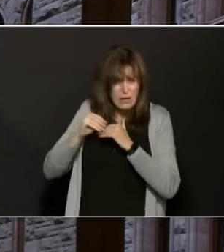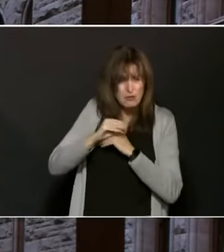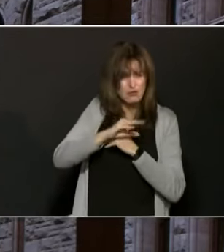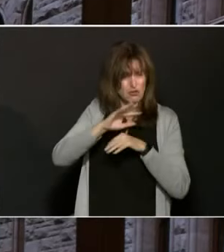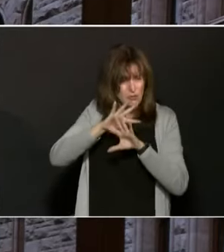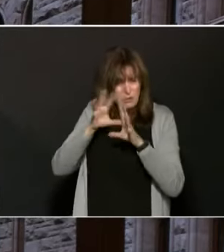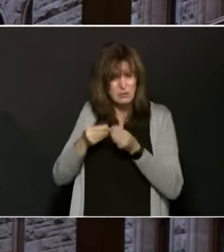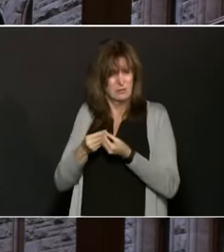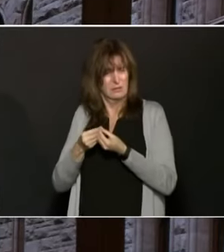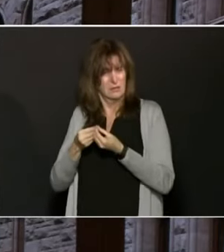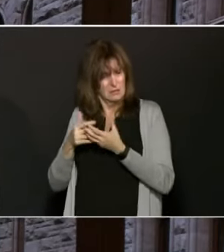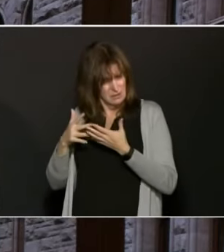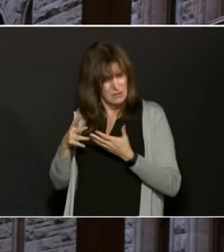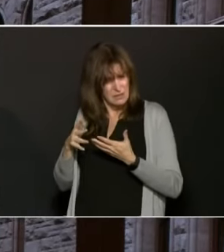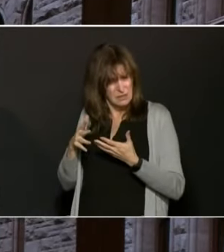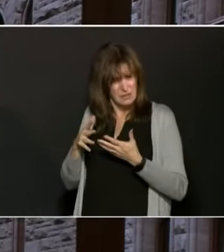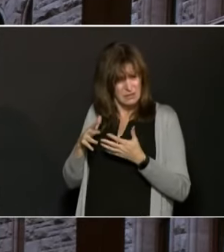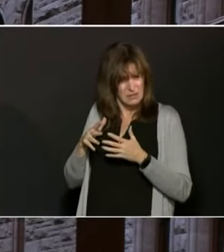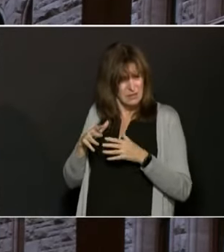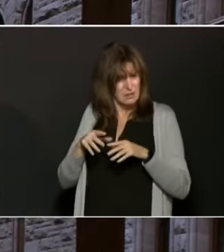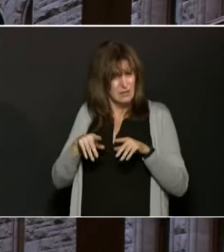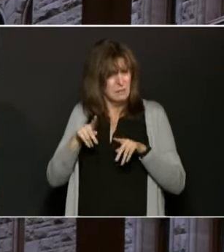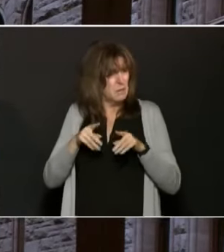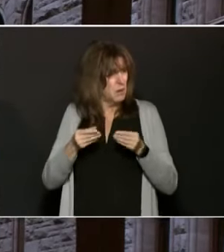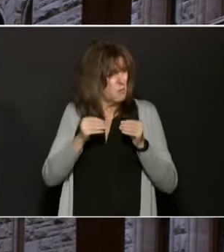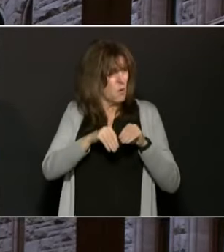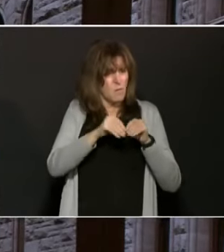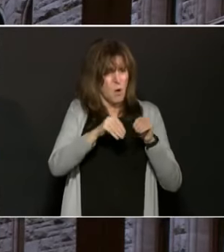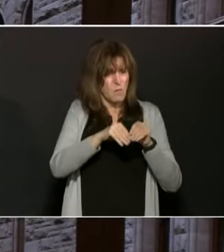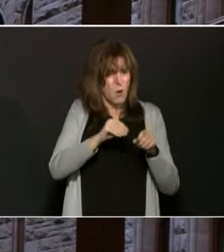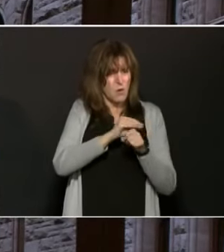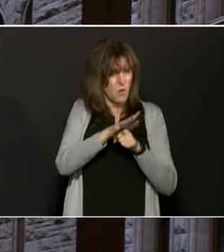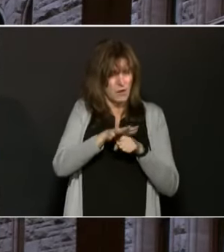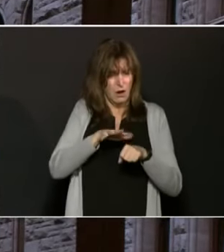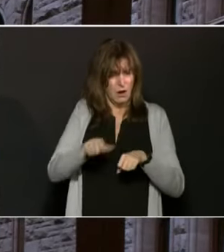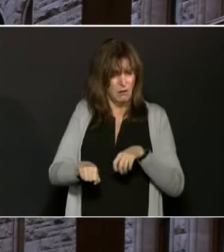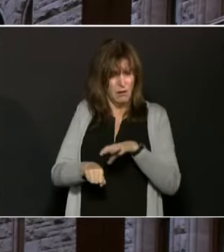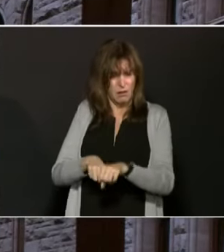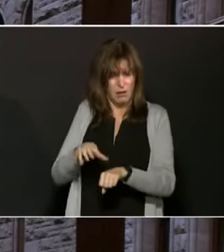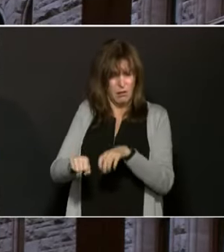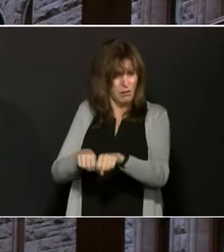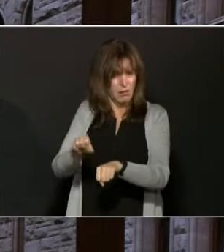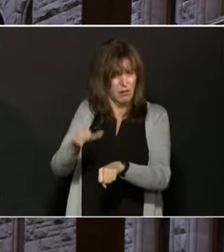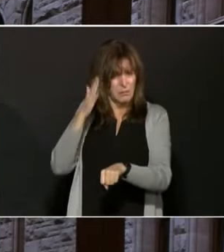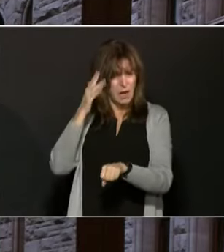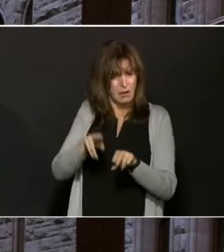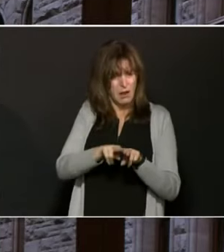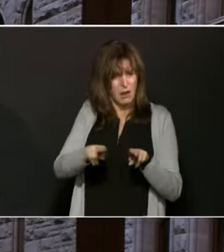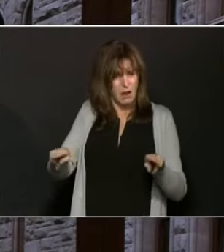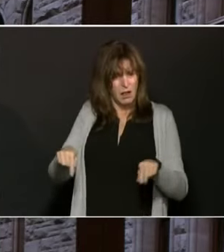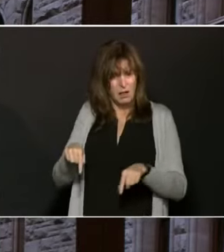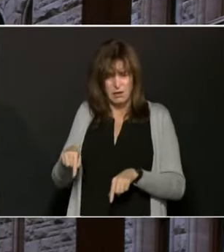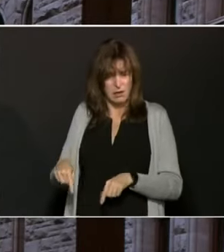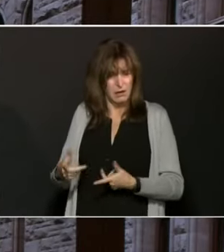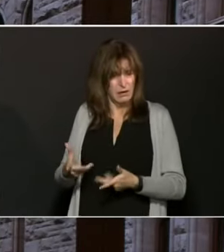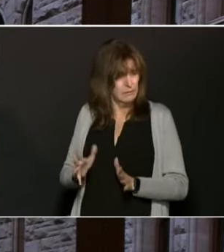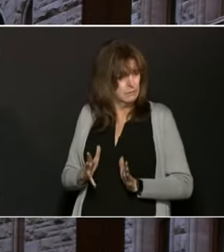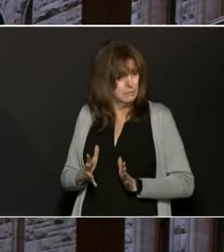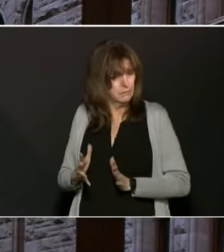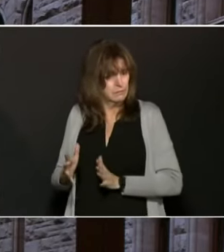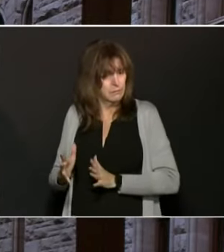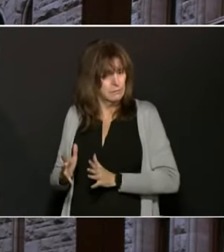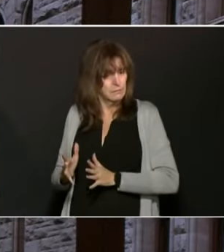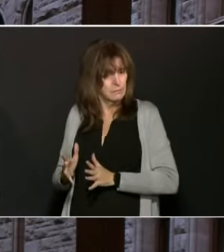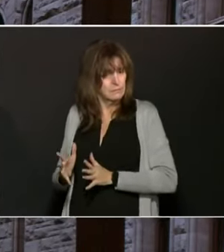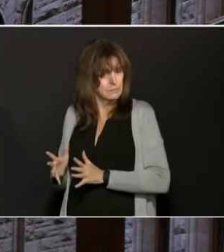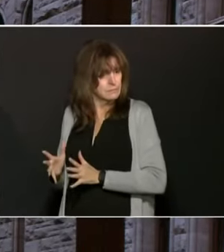to push back on that. So by not taking these precautions, you put the healthcare system at risk in your areas, and they have to then curtail, including we're